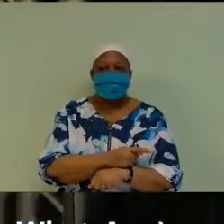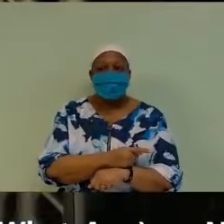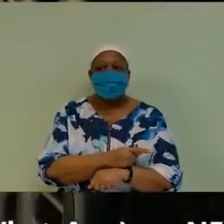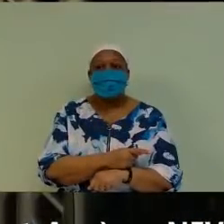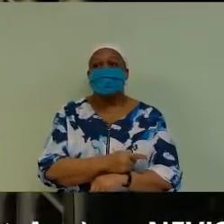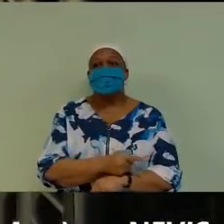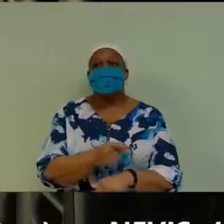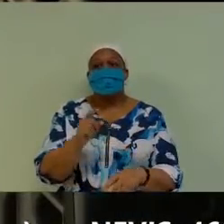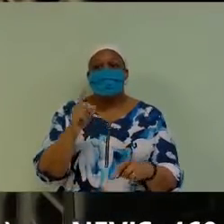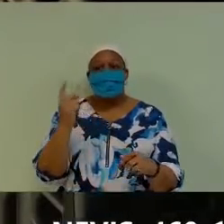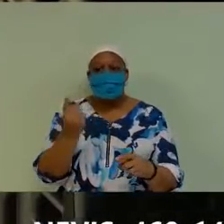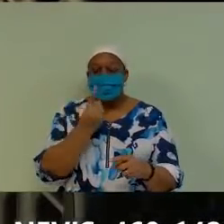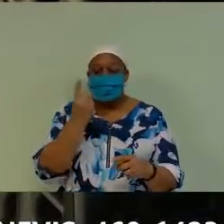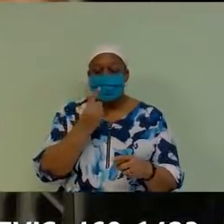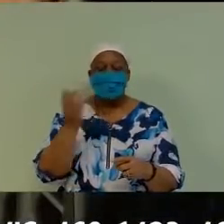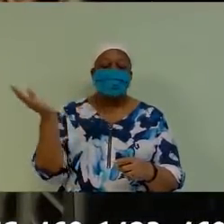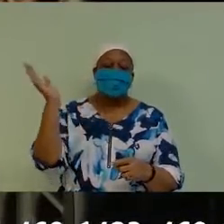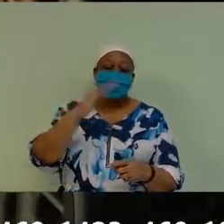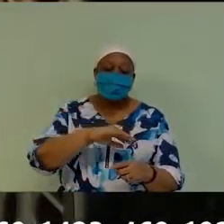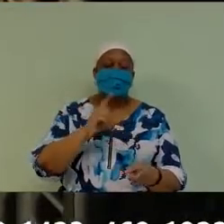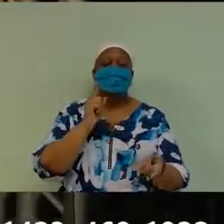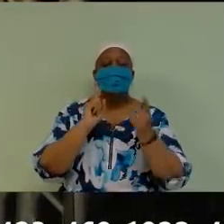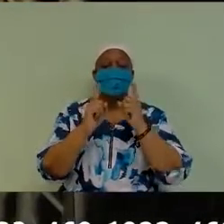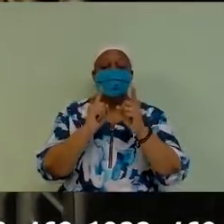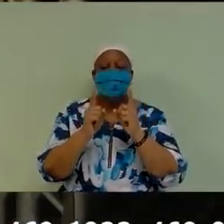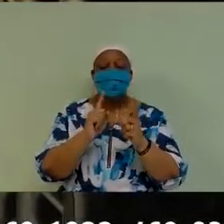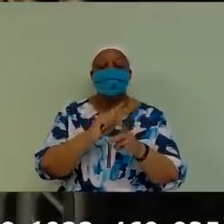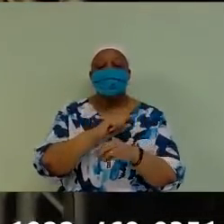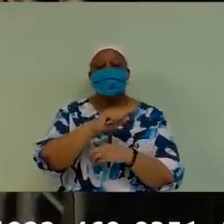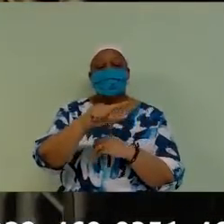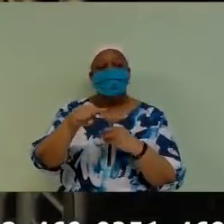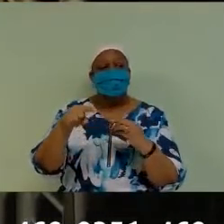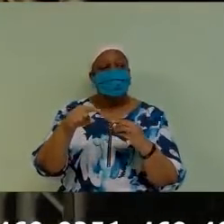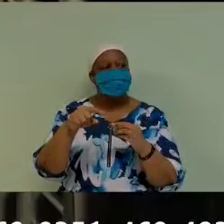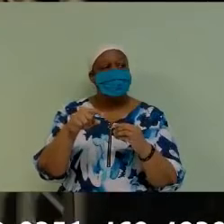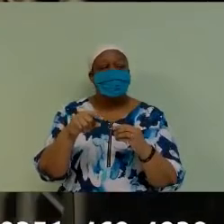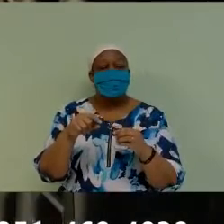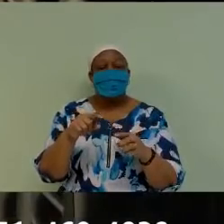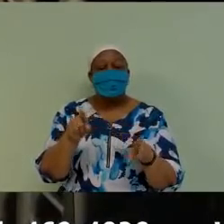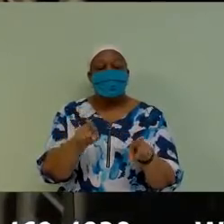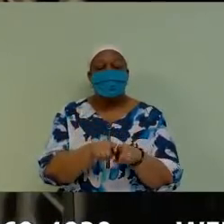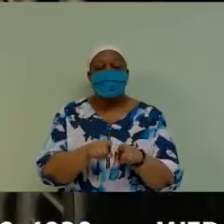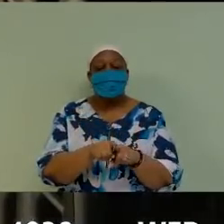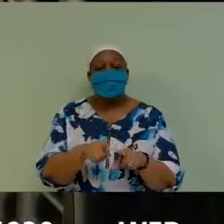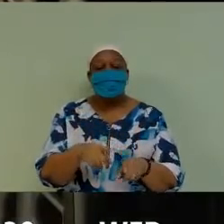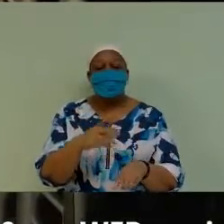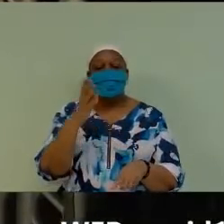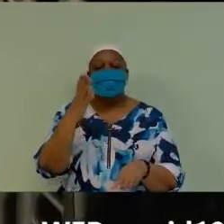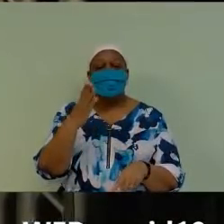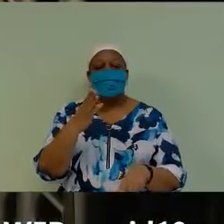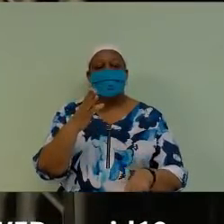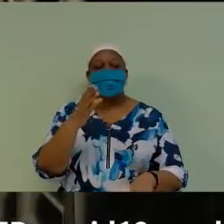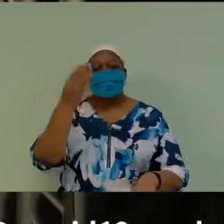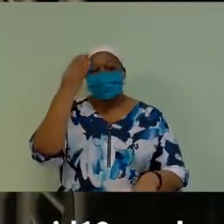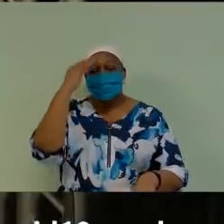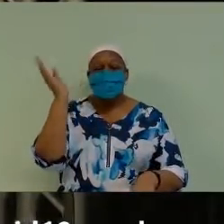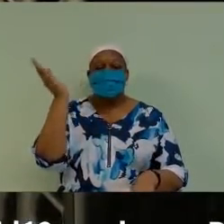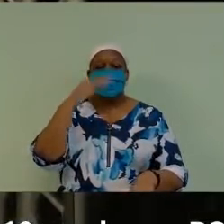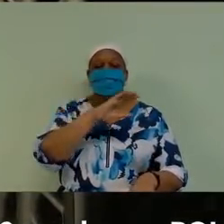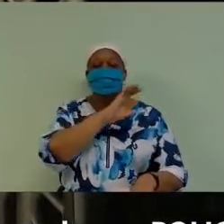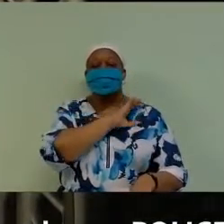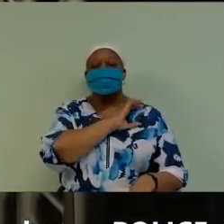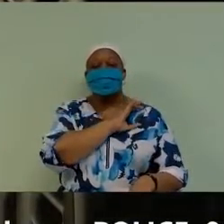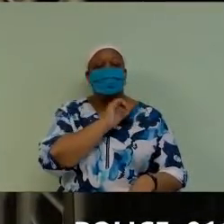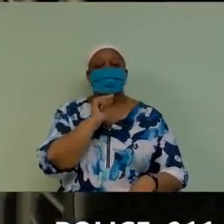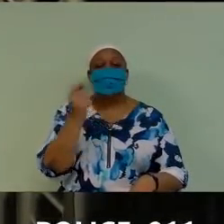gets the message out to you. The same way Cromwell Henry is not the only police on the police force. There's a whole team